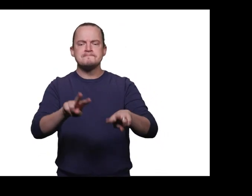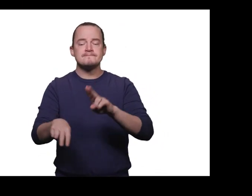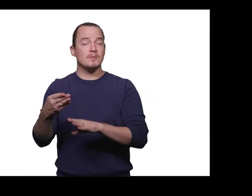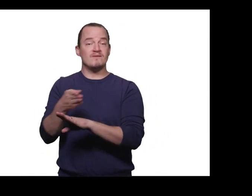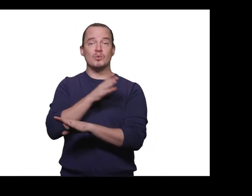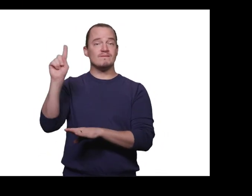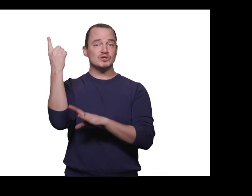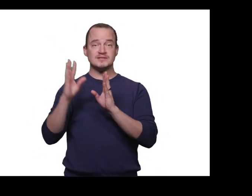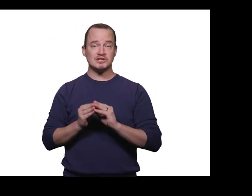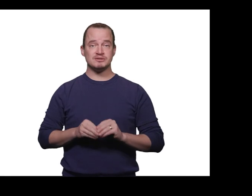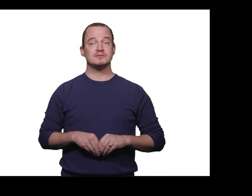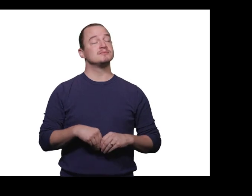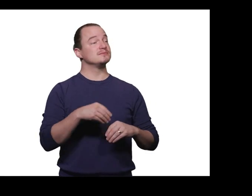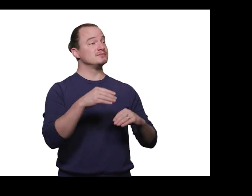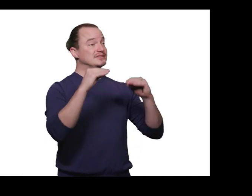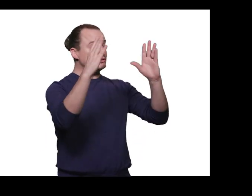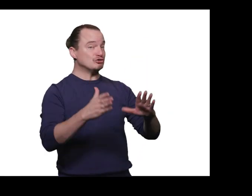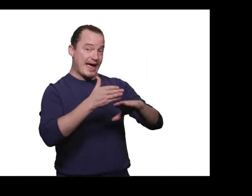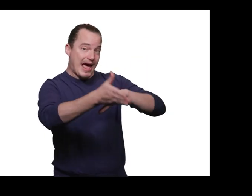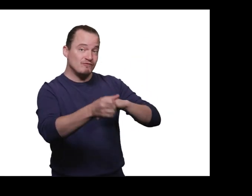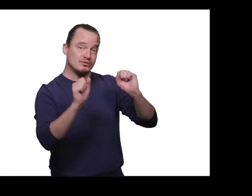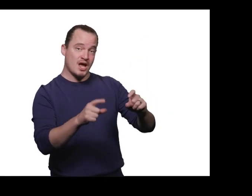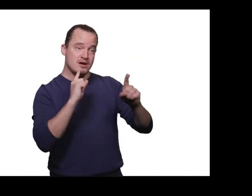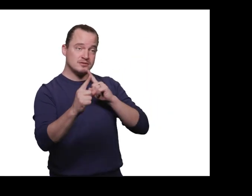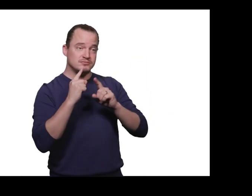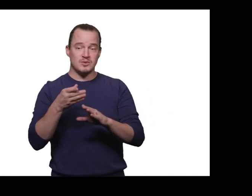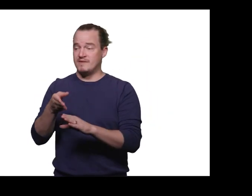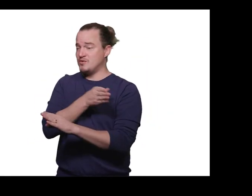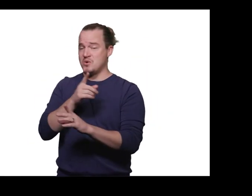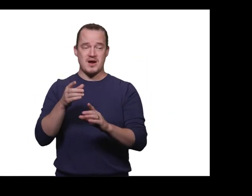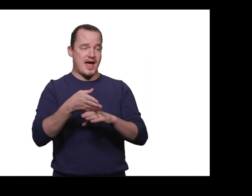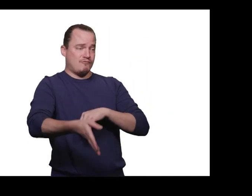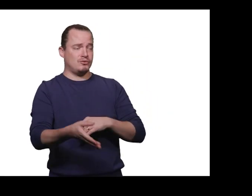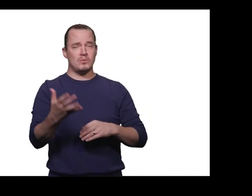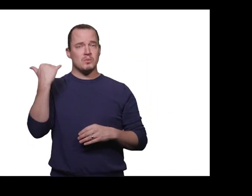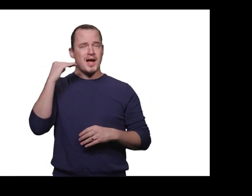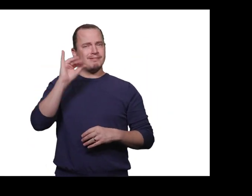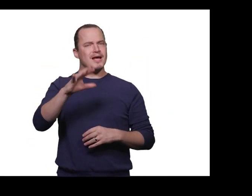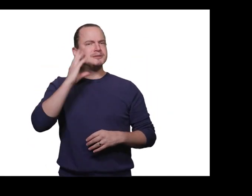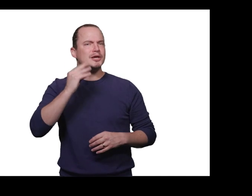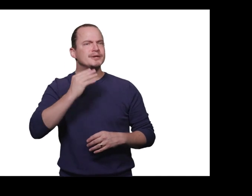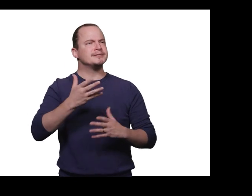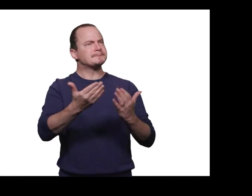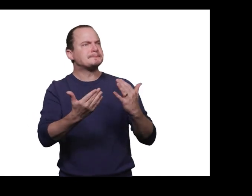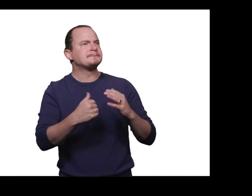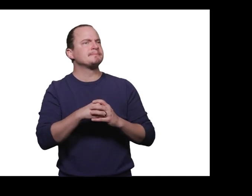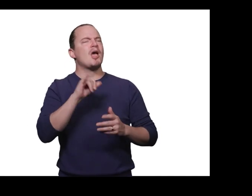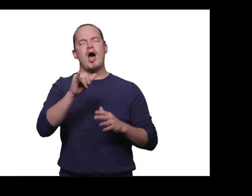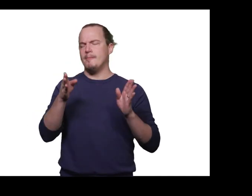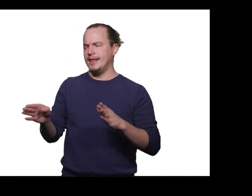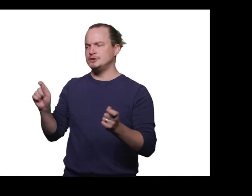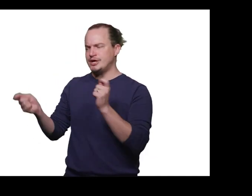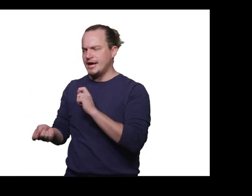and debrief and plan with the educator after each session to discuss the experience, to adjust plans, and to consider